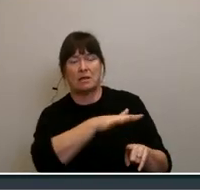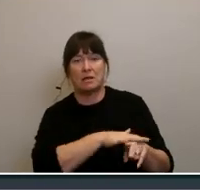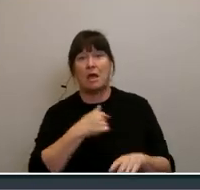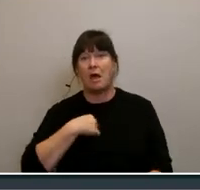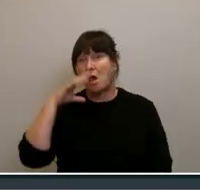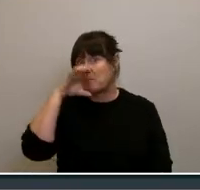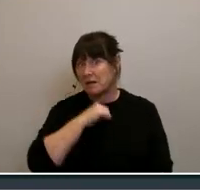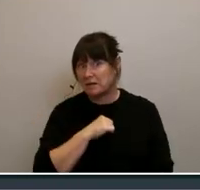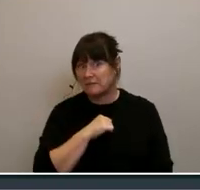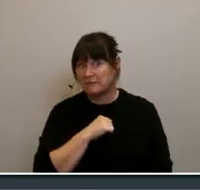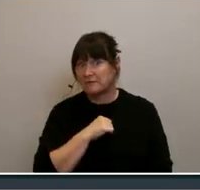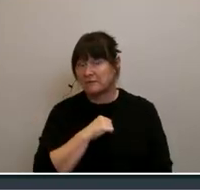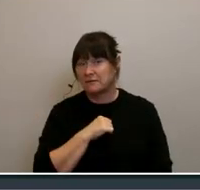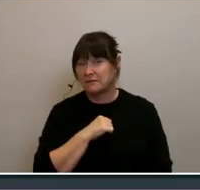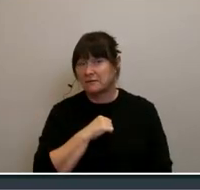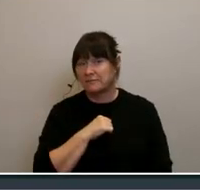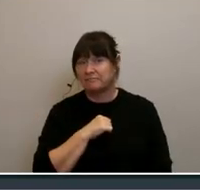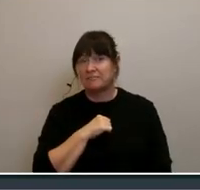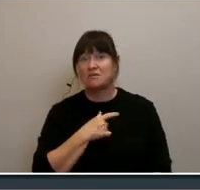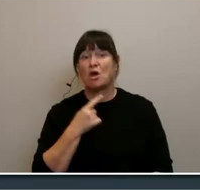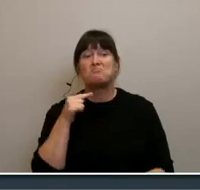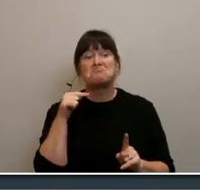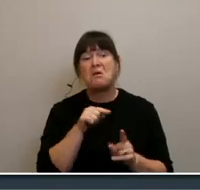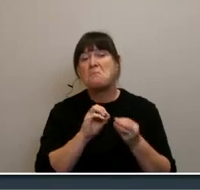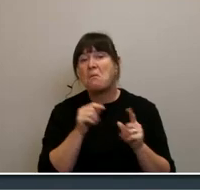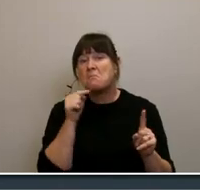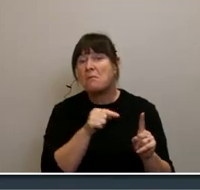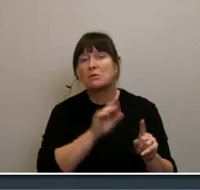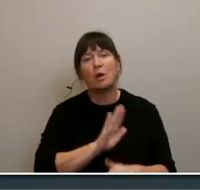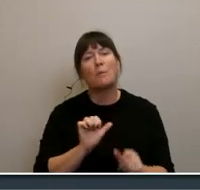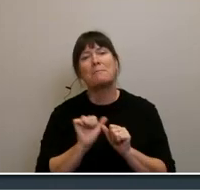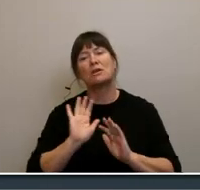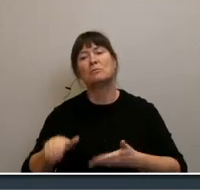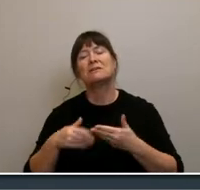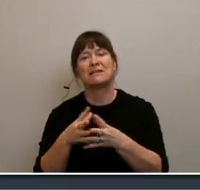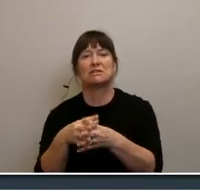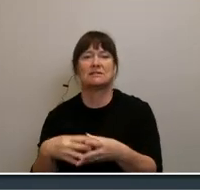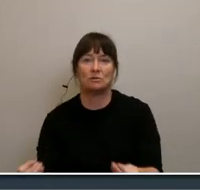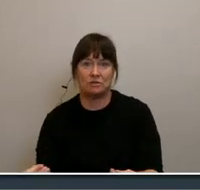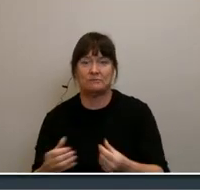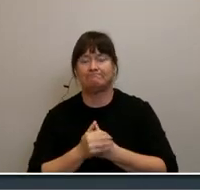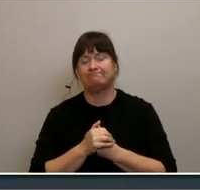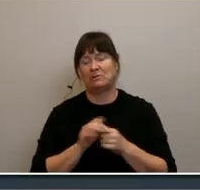I'm a believer that not bringing a problem, but bringing a solution to most things, and that's how I try to work.